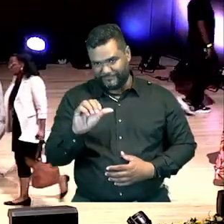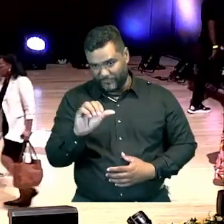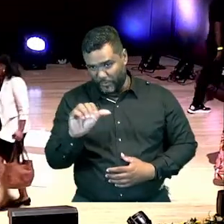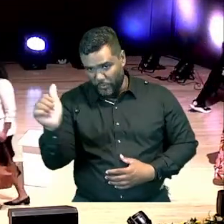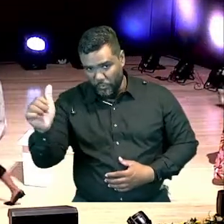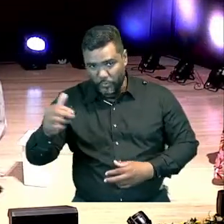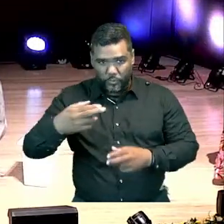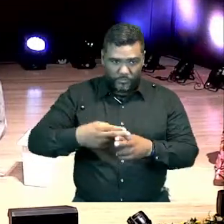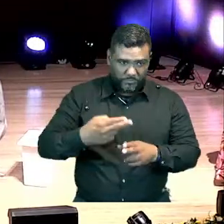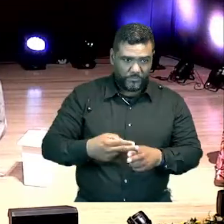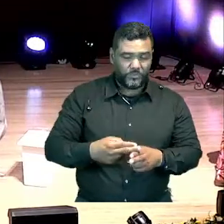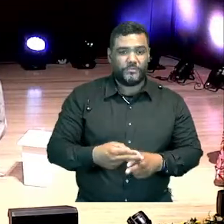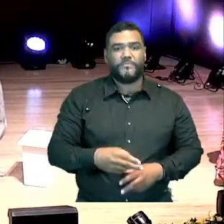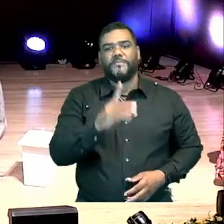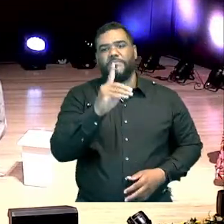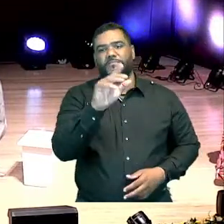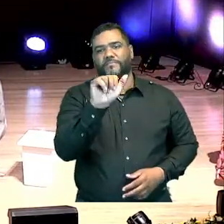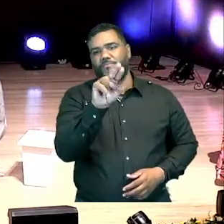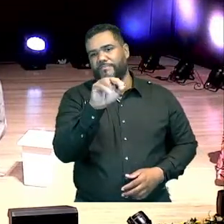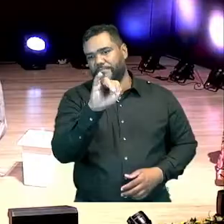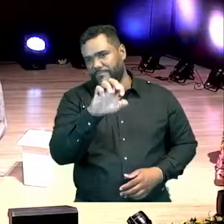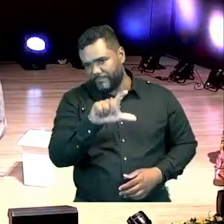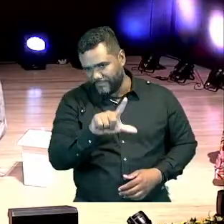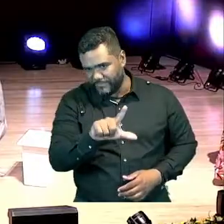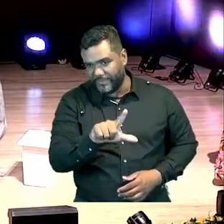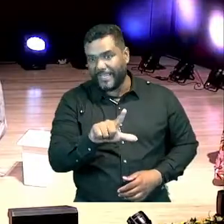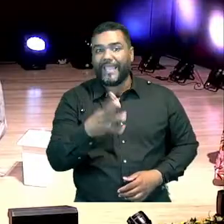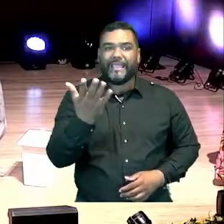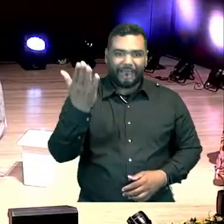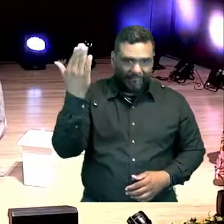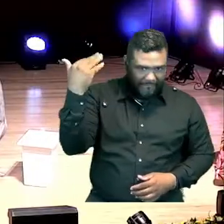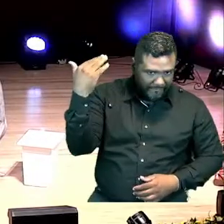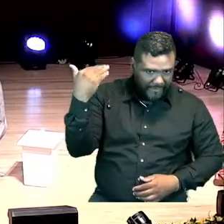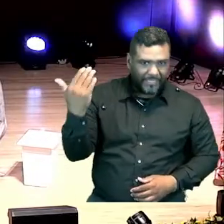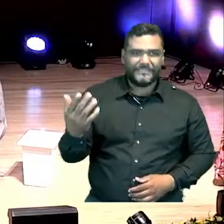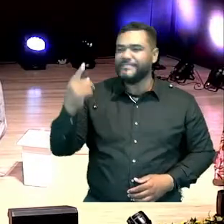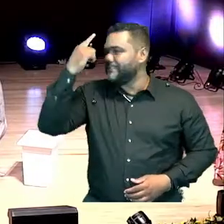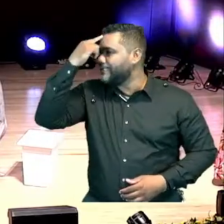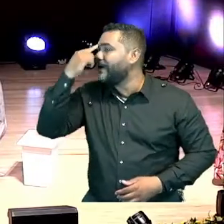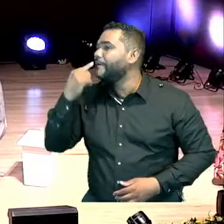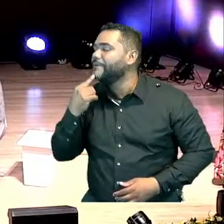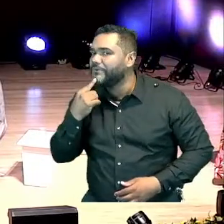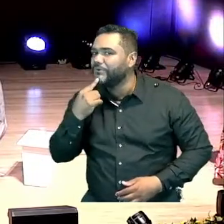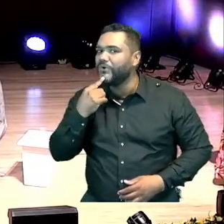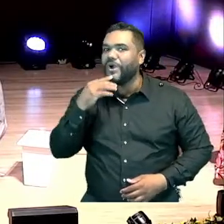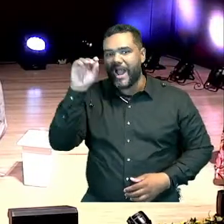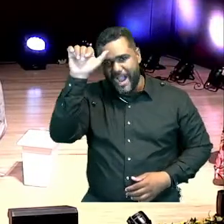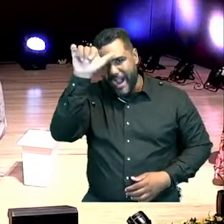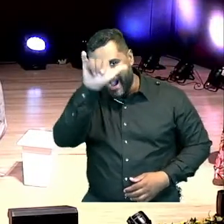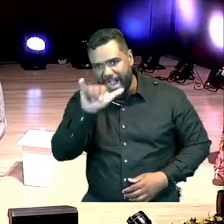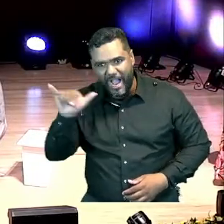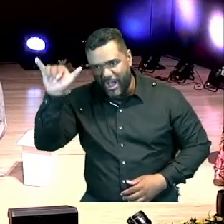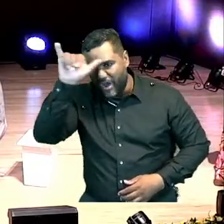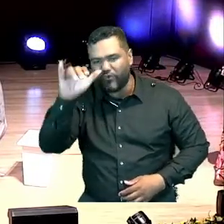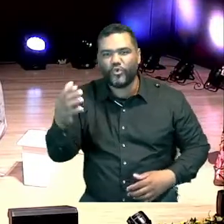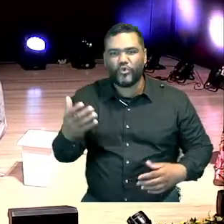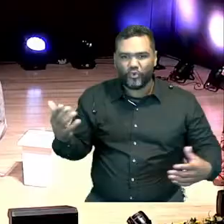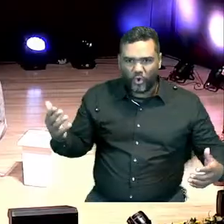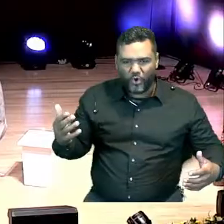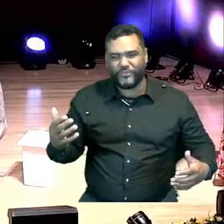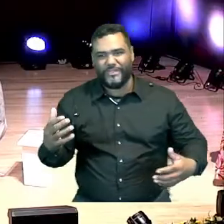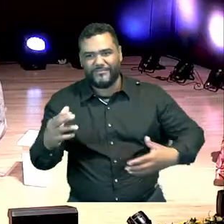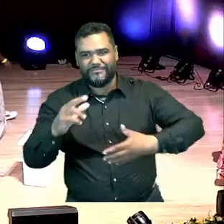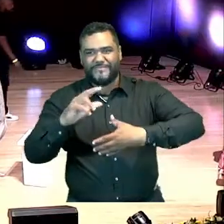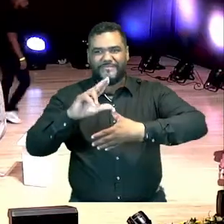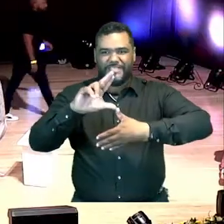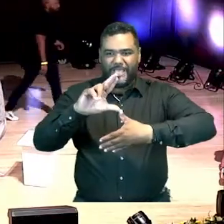Danielle Almeida, anti-racist activist who led the first study on Afro-entrepreneurship in Latin